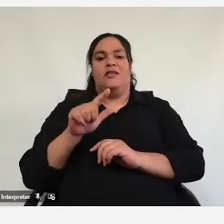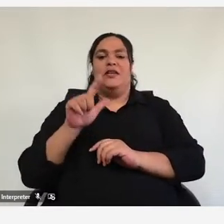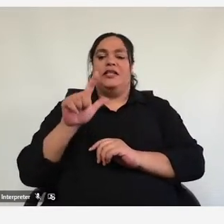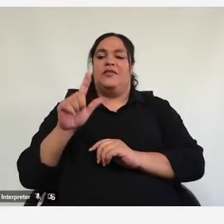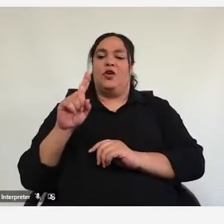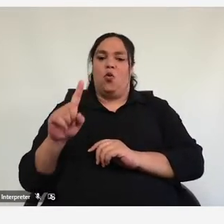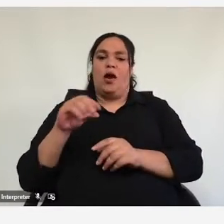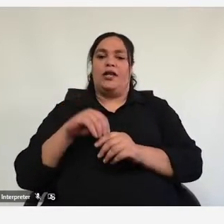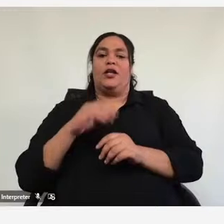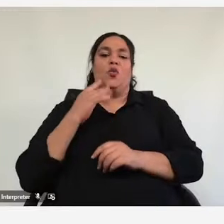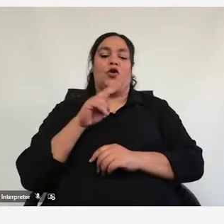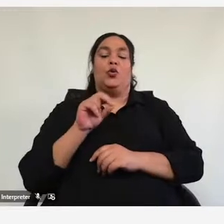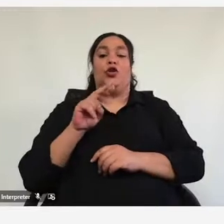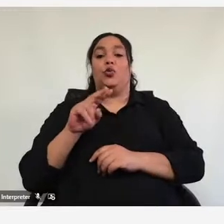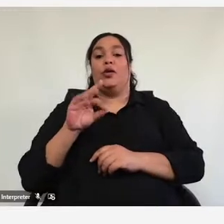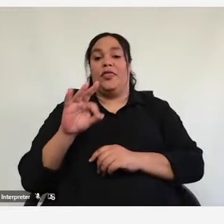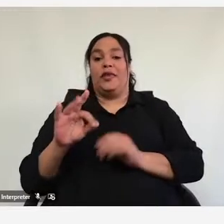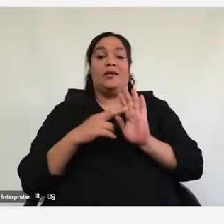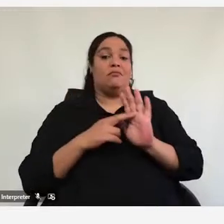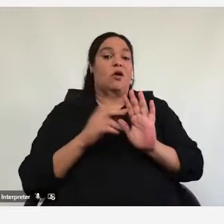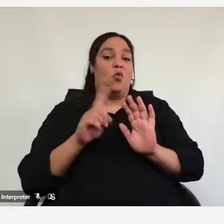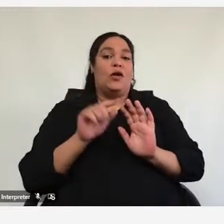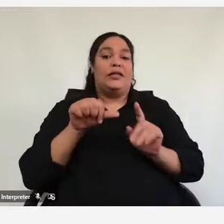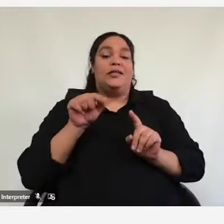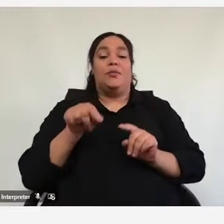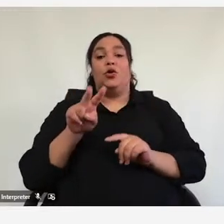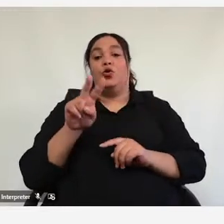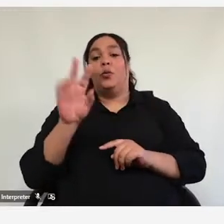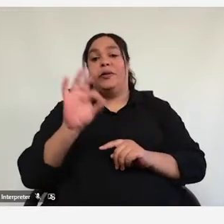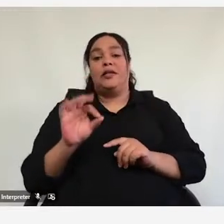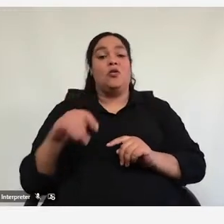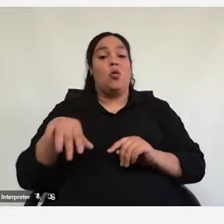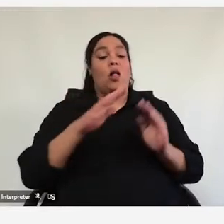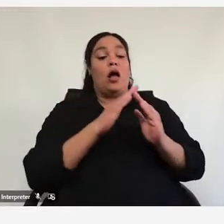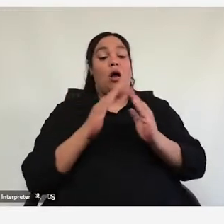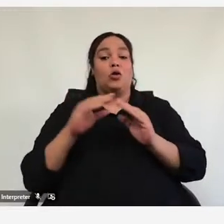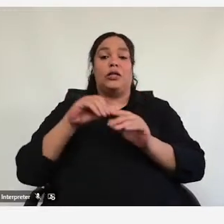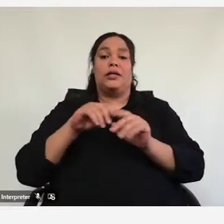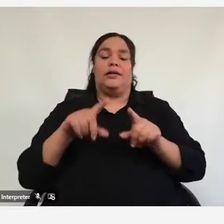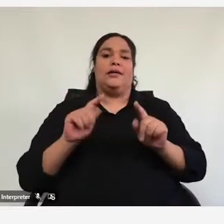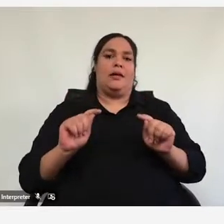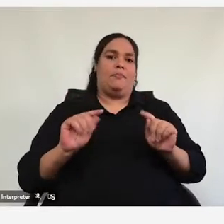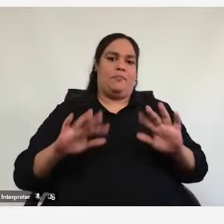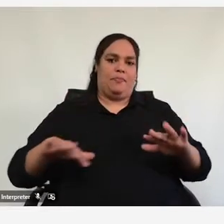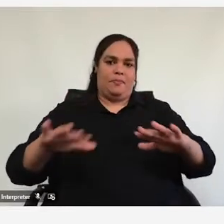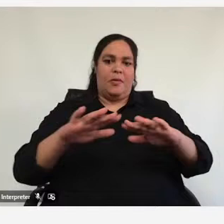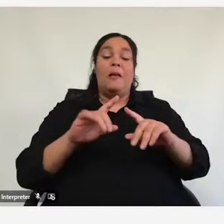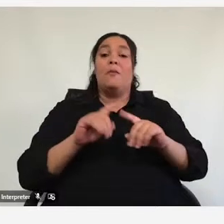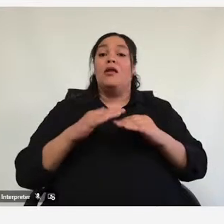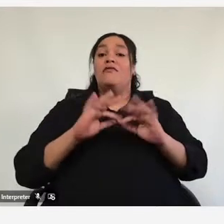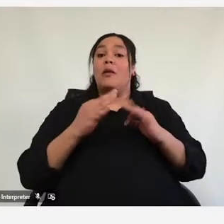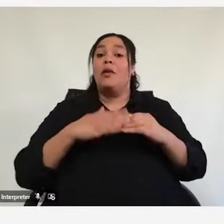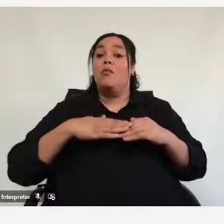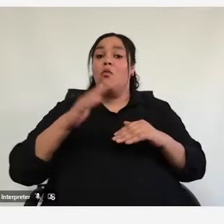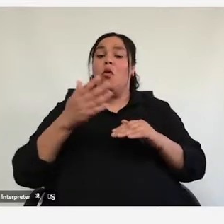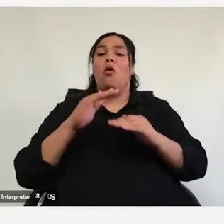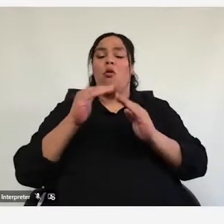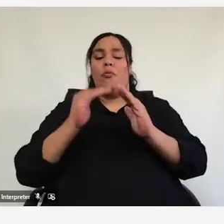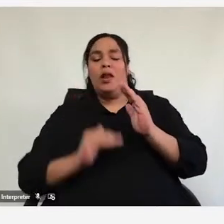243,771 in 2023, representing 16.2% of all households in the Cape, as more families fall below